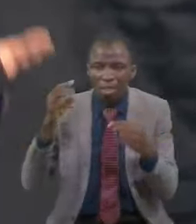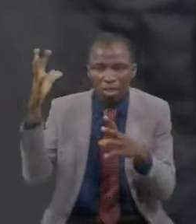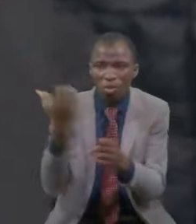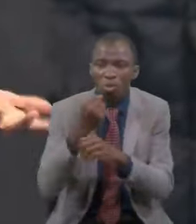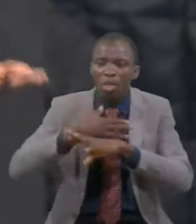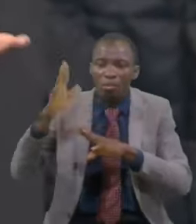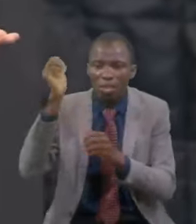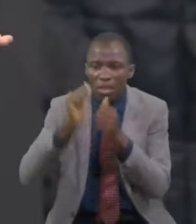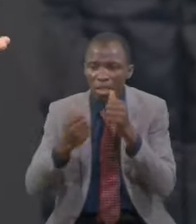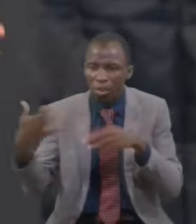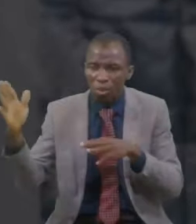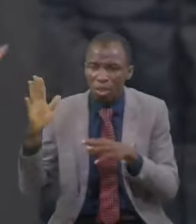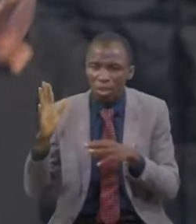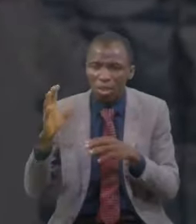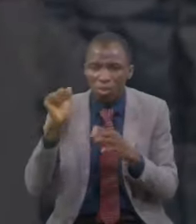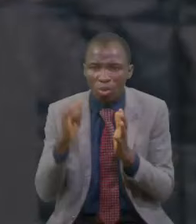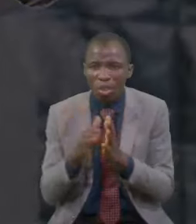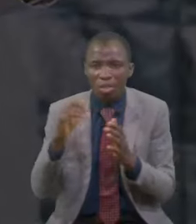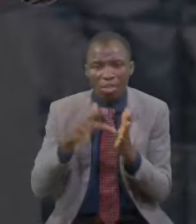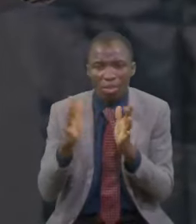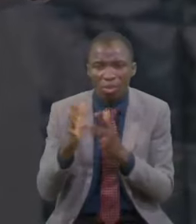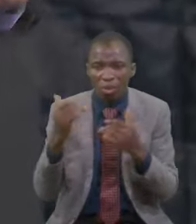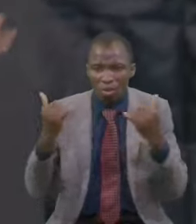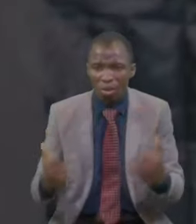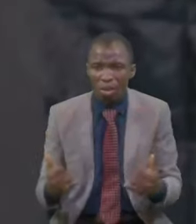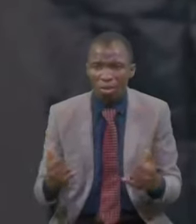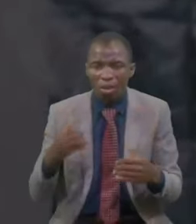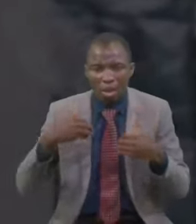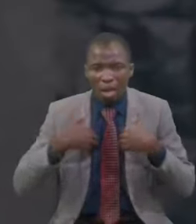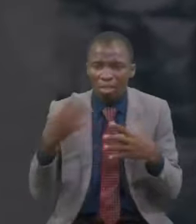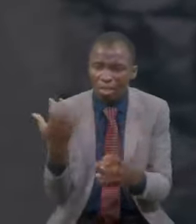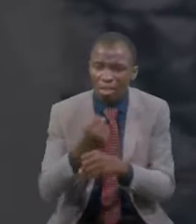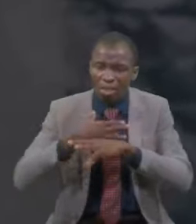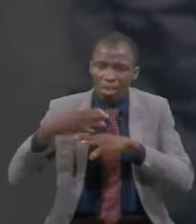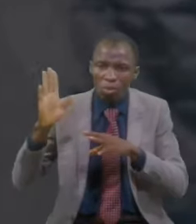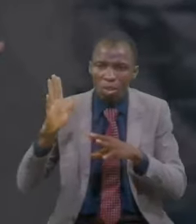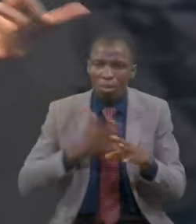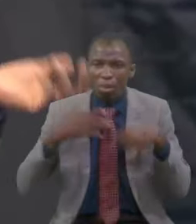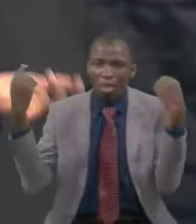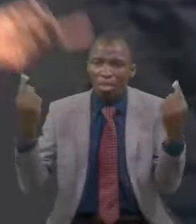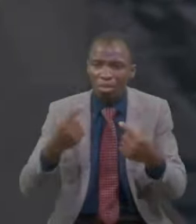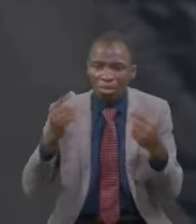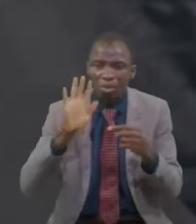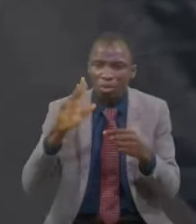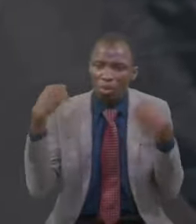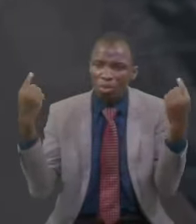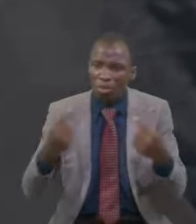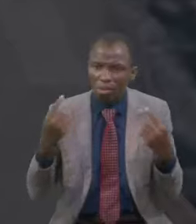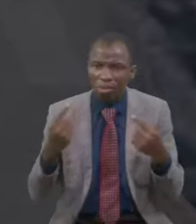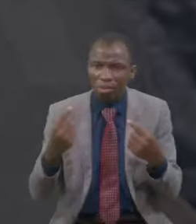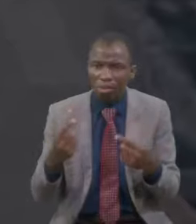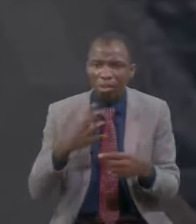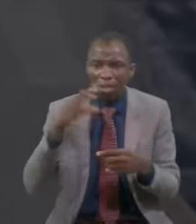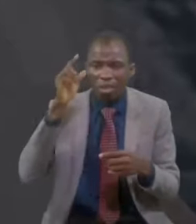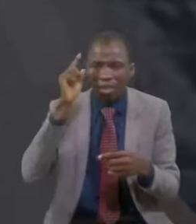Jesus now has taken away my sin, your sin. And he has transferred